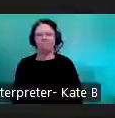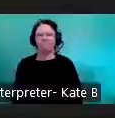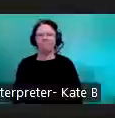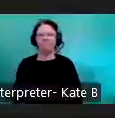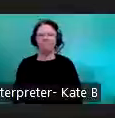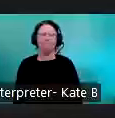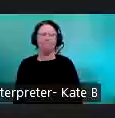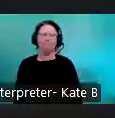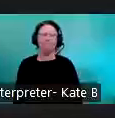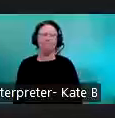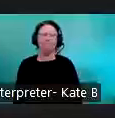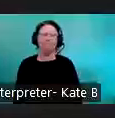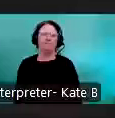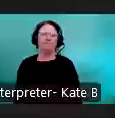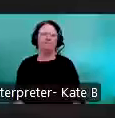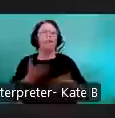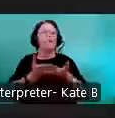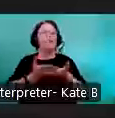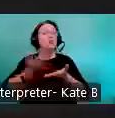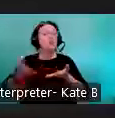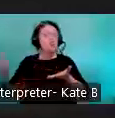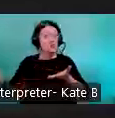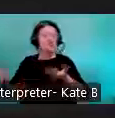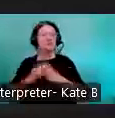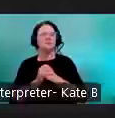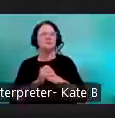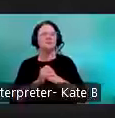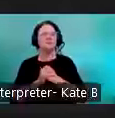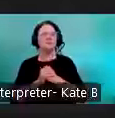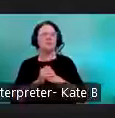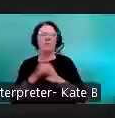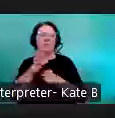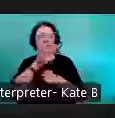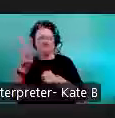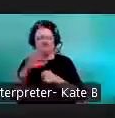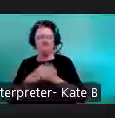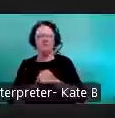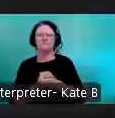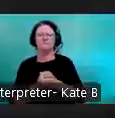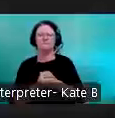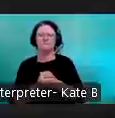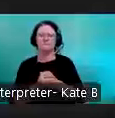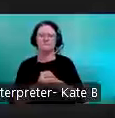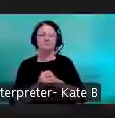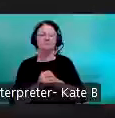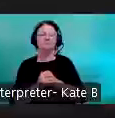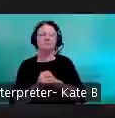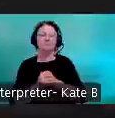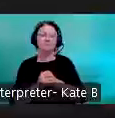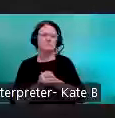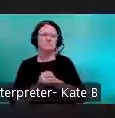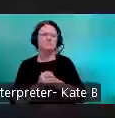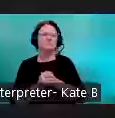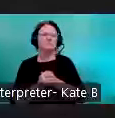see. Then we wanted to leave you with some resources. So we have 2 pages of resources at the end here. Again, lots of links and phone